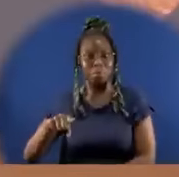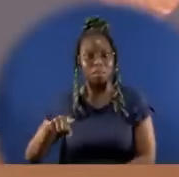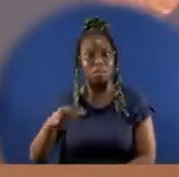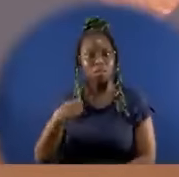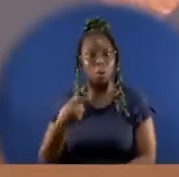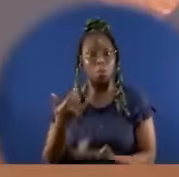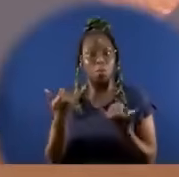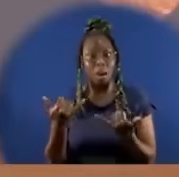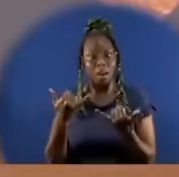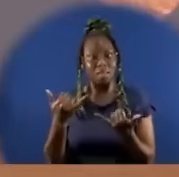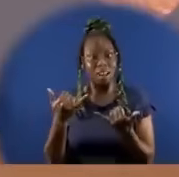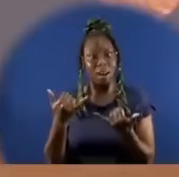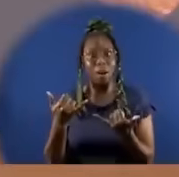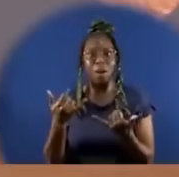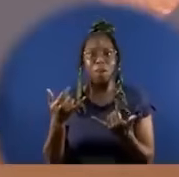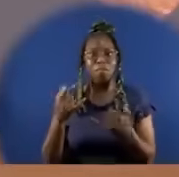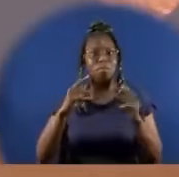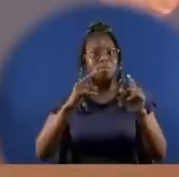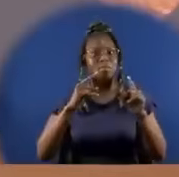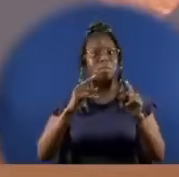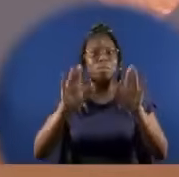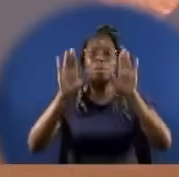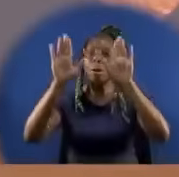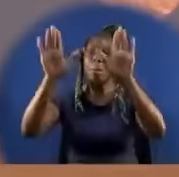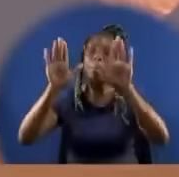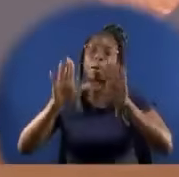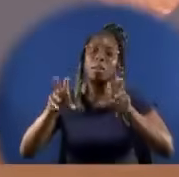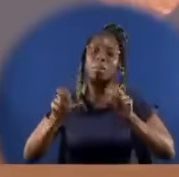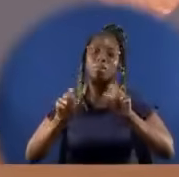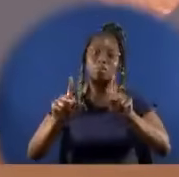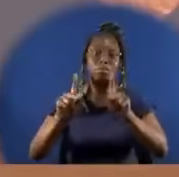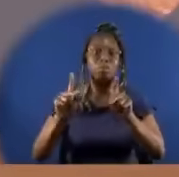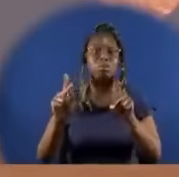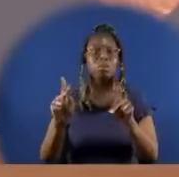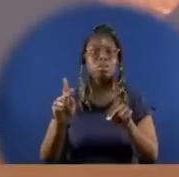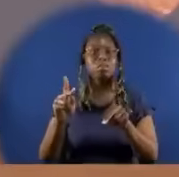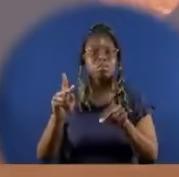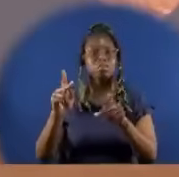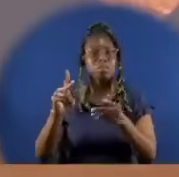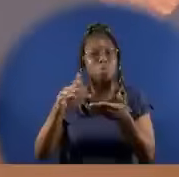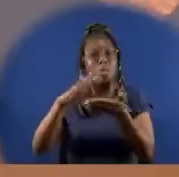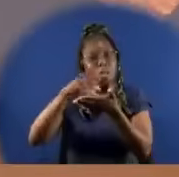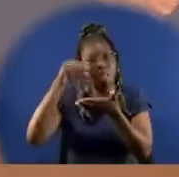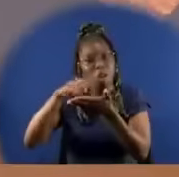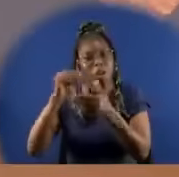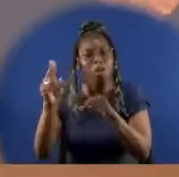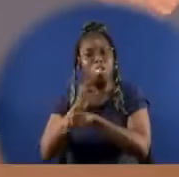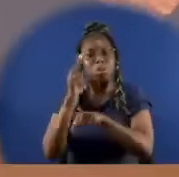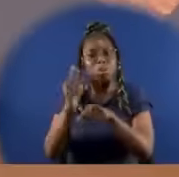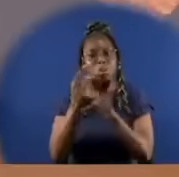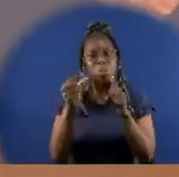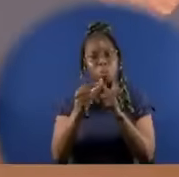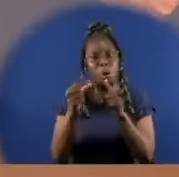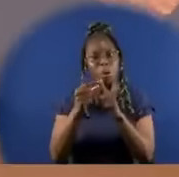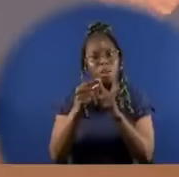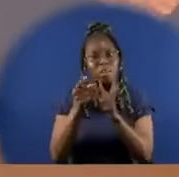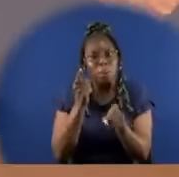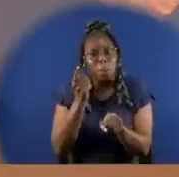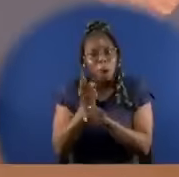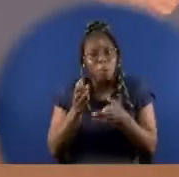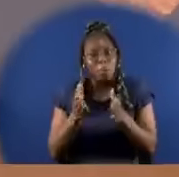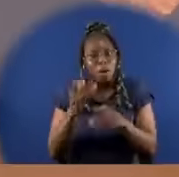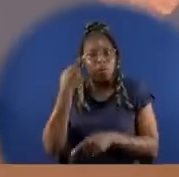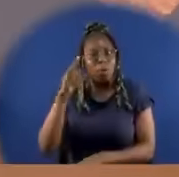have the awesome opportunity to use our words in such a way that people's lives will be better. We